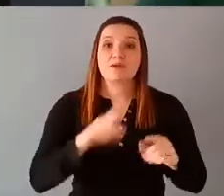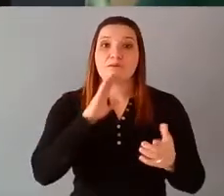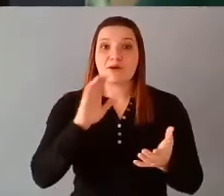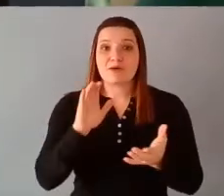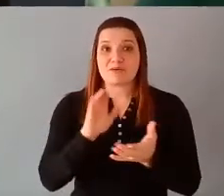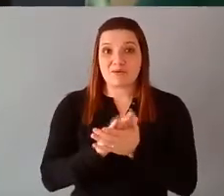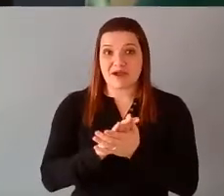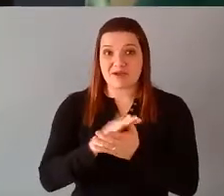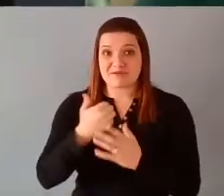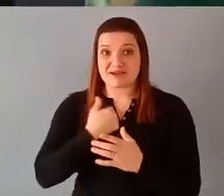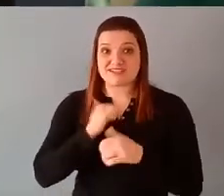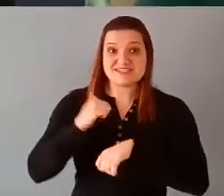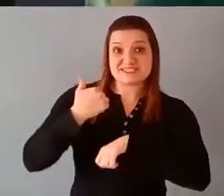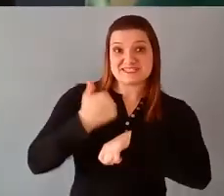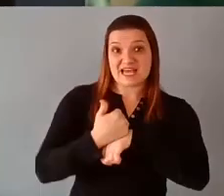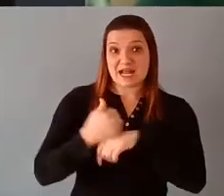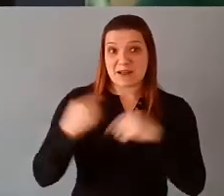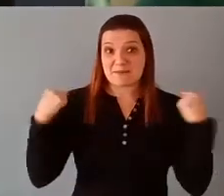our garage, Deb.